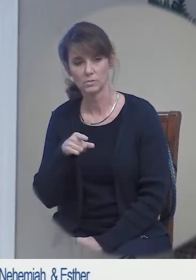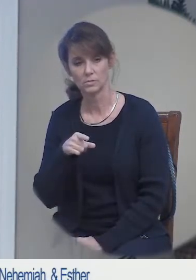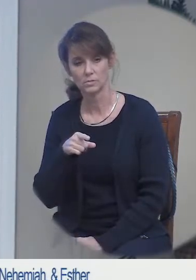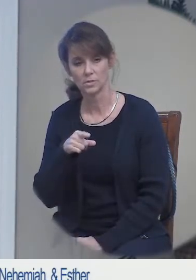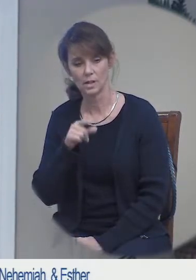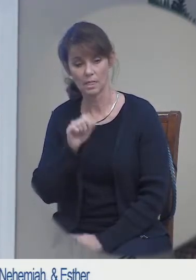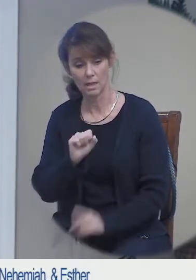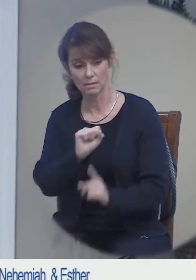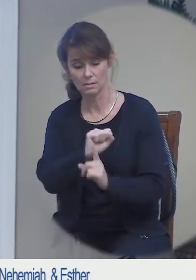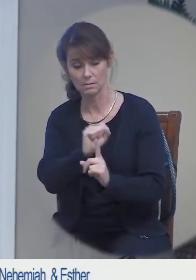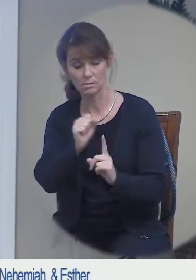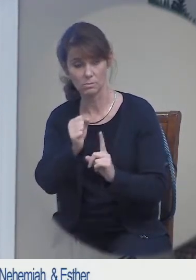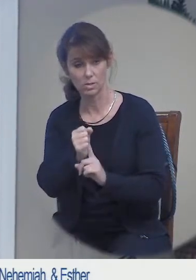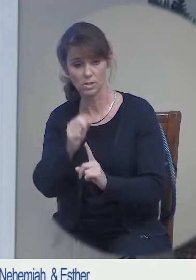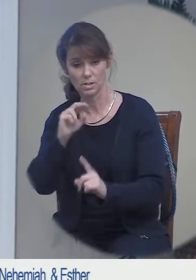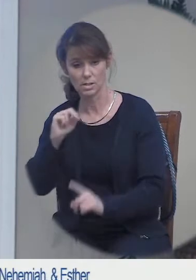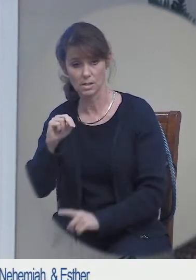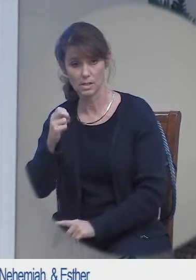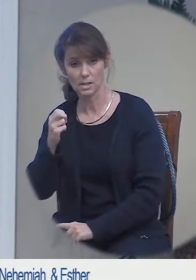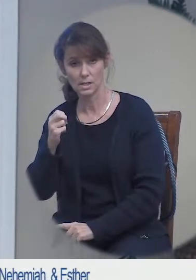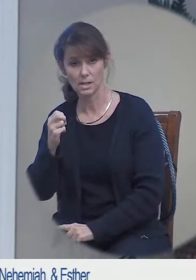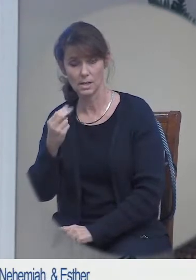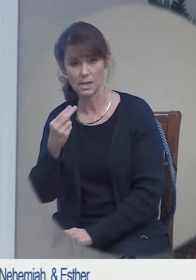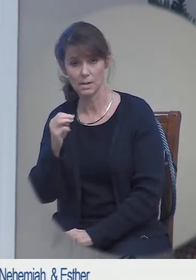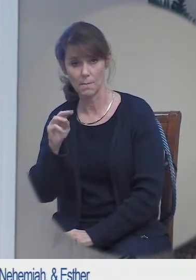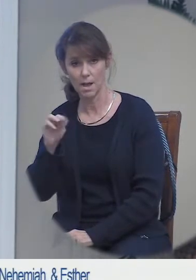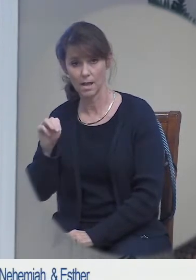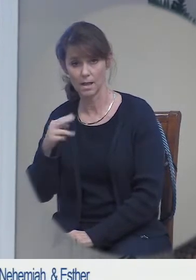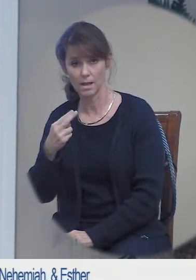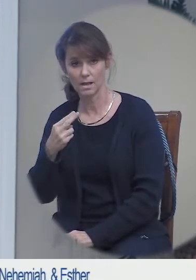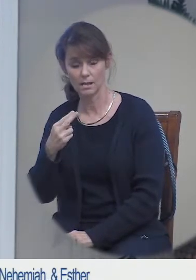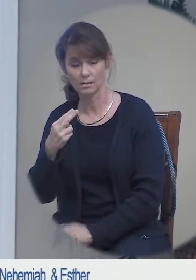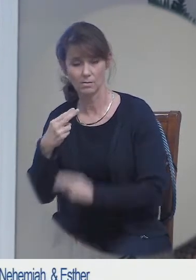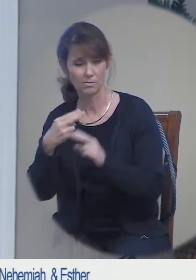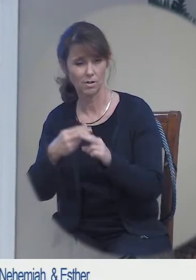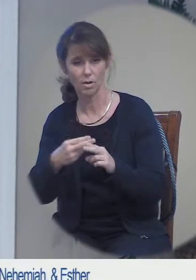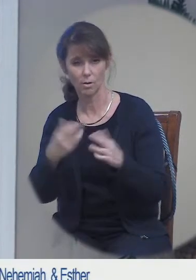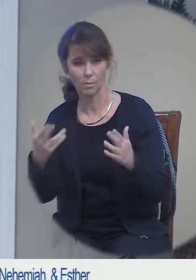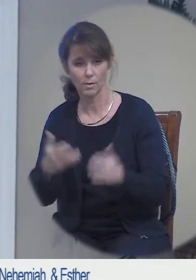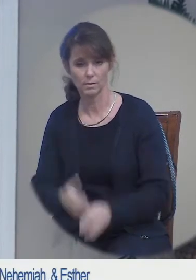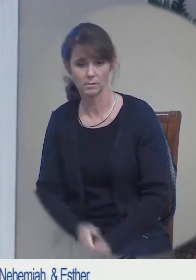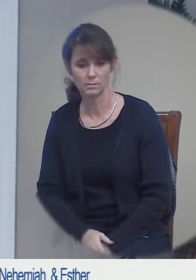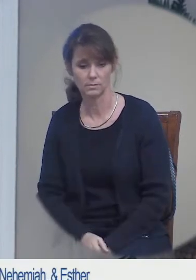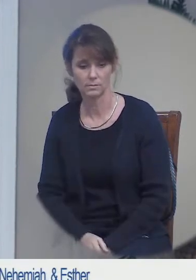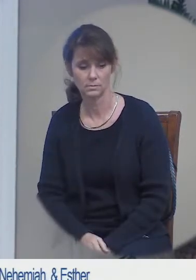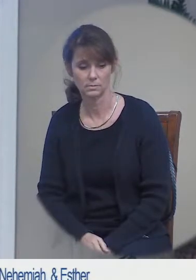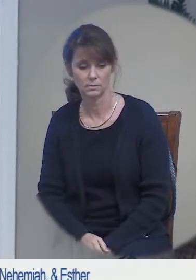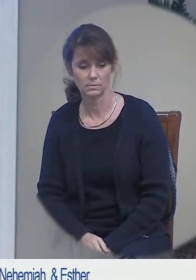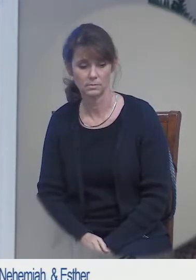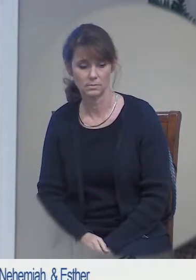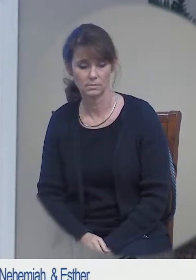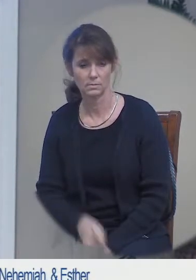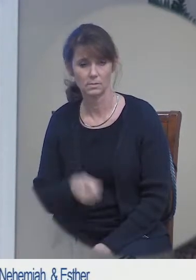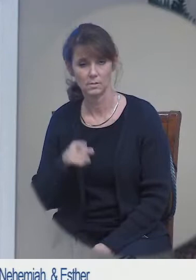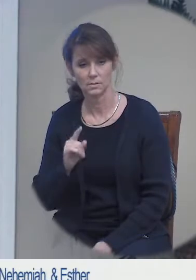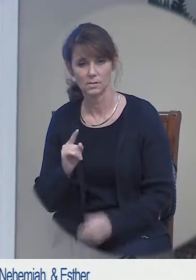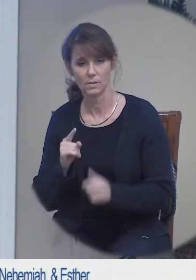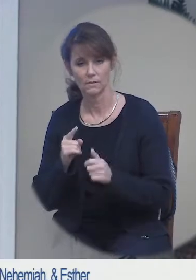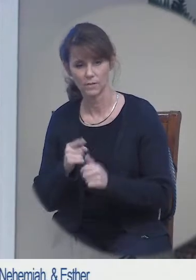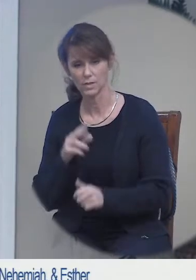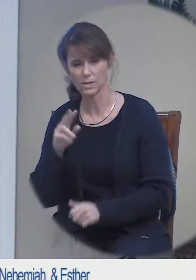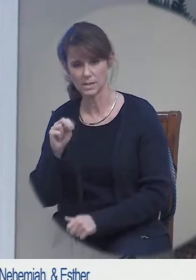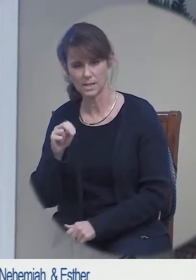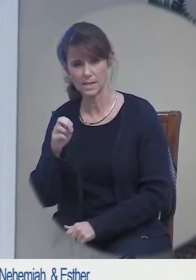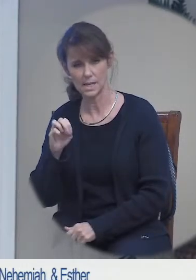What is it there? He says, if you'll look down after he consulted with himself, and look in